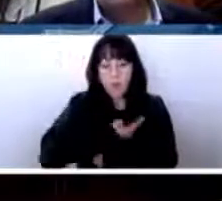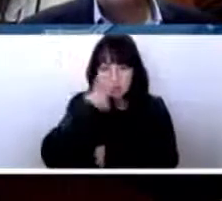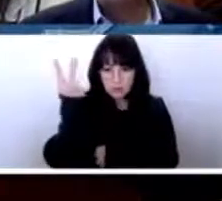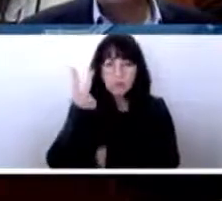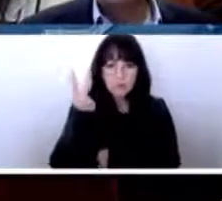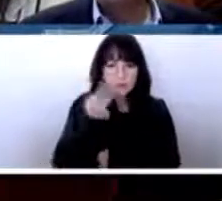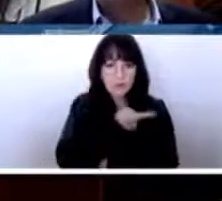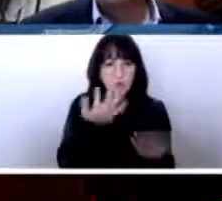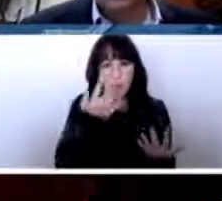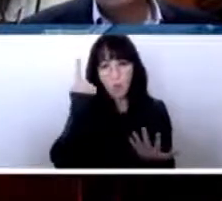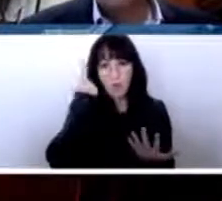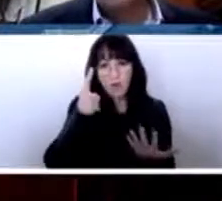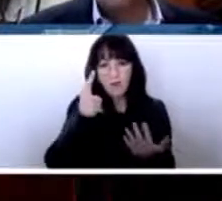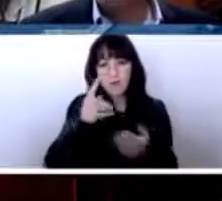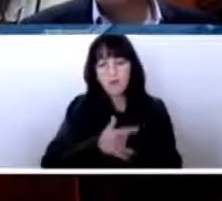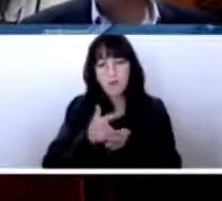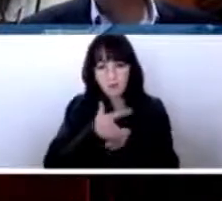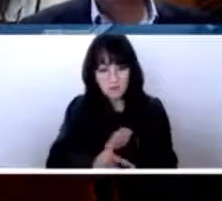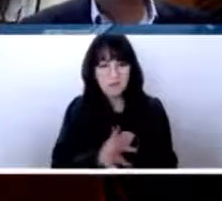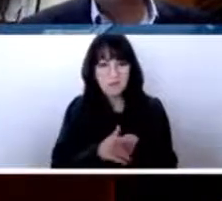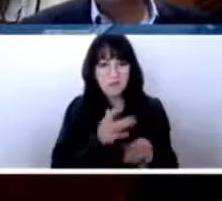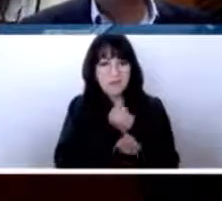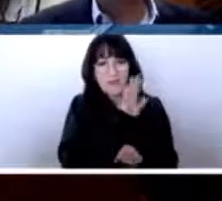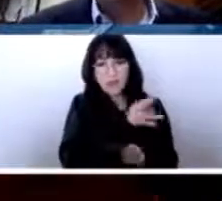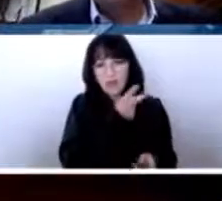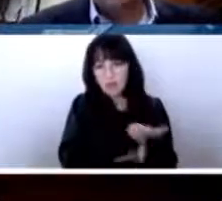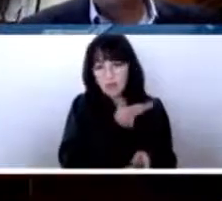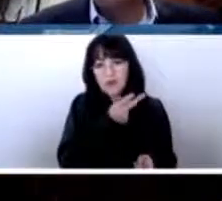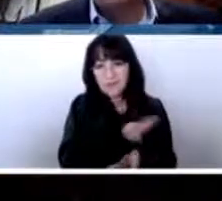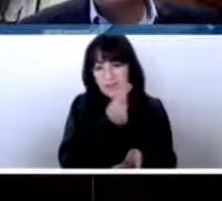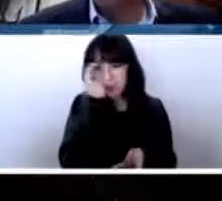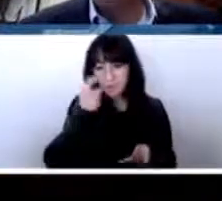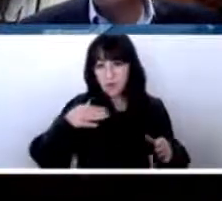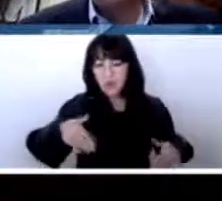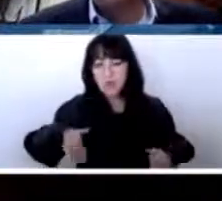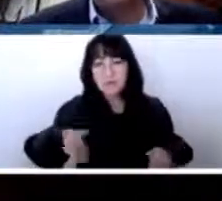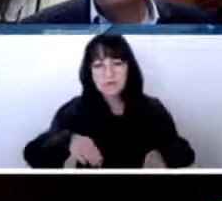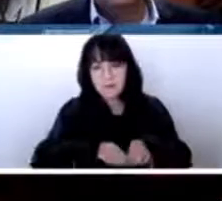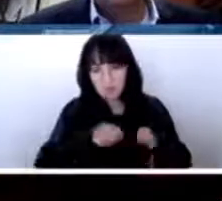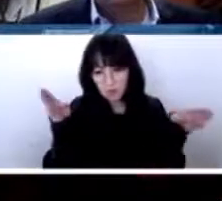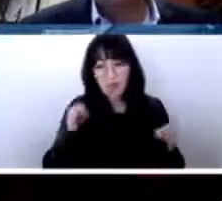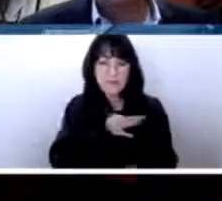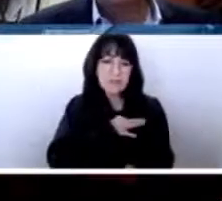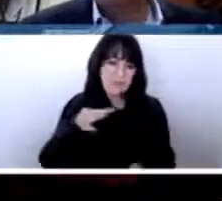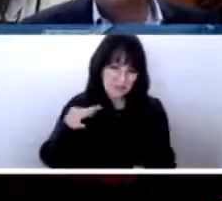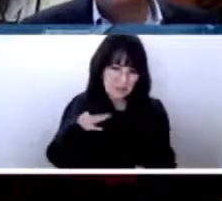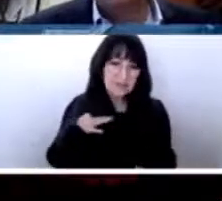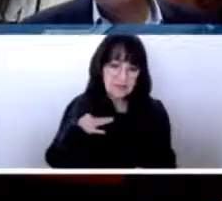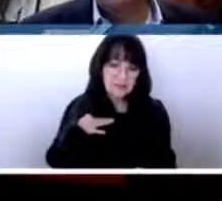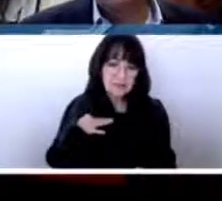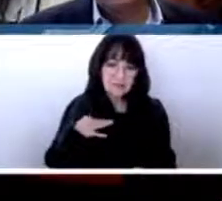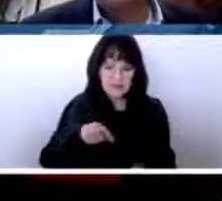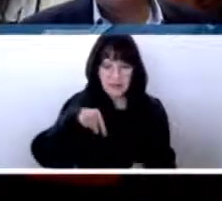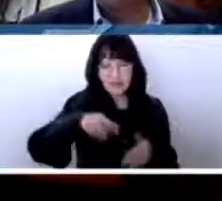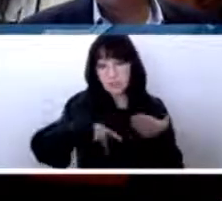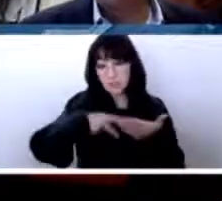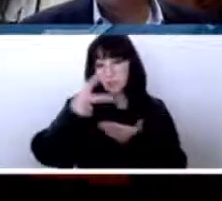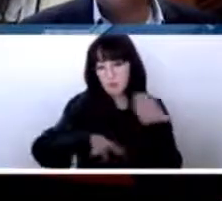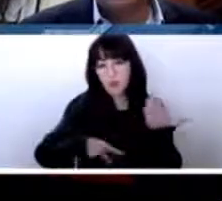post-hospital setting to get the care they need because it's not opening up. Staffing is one of those components, and this program will help